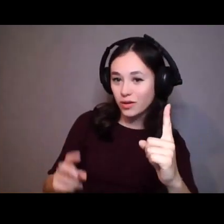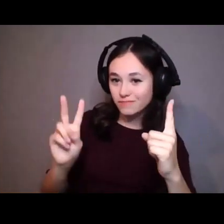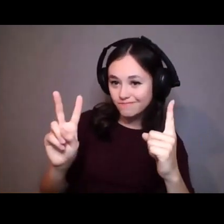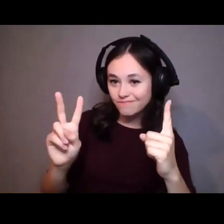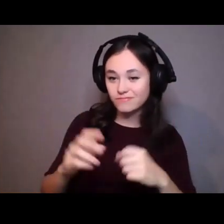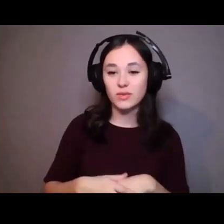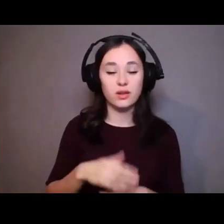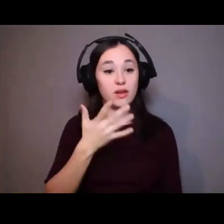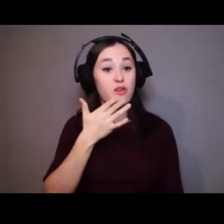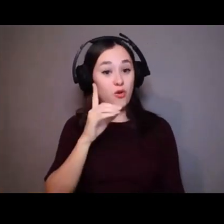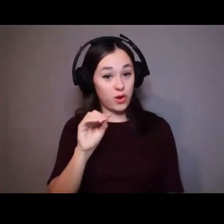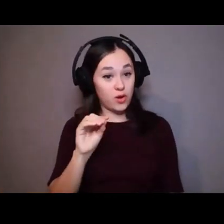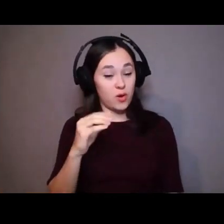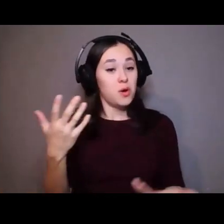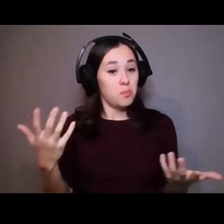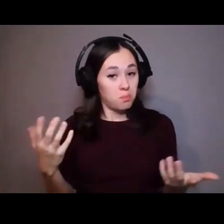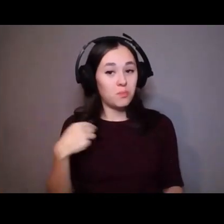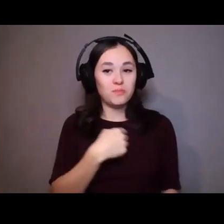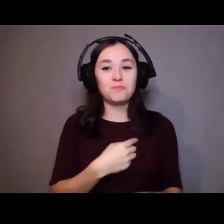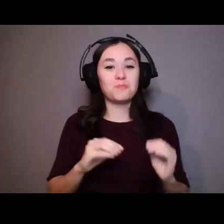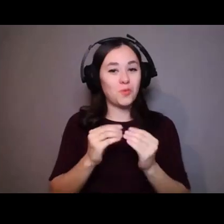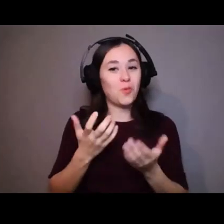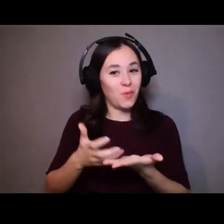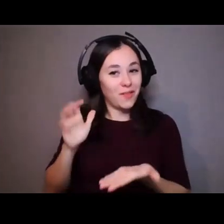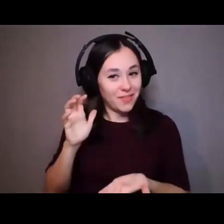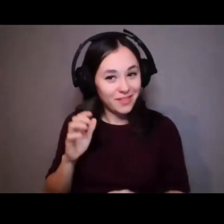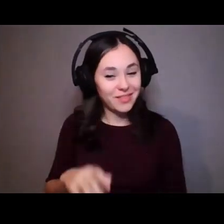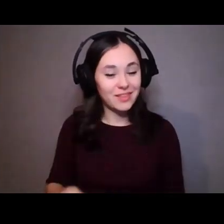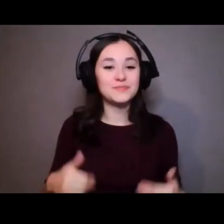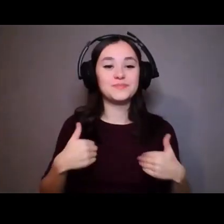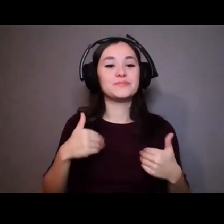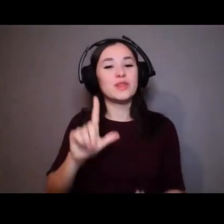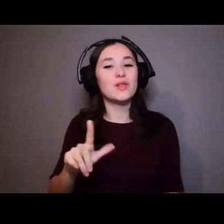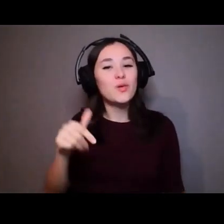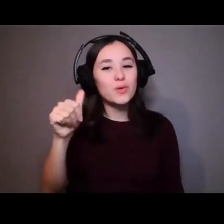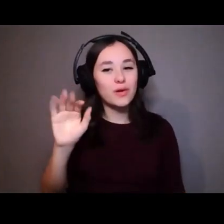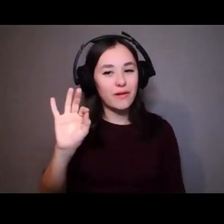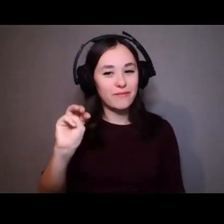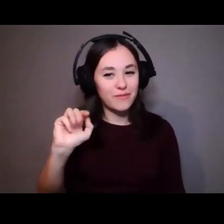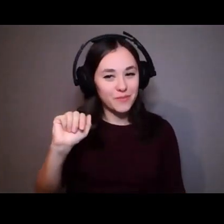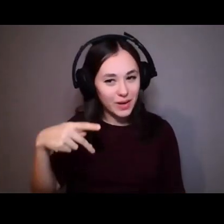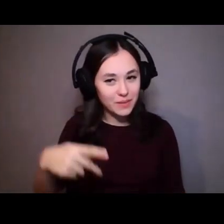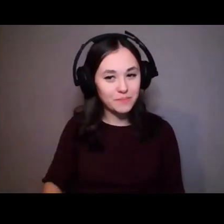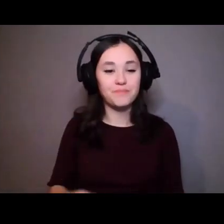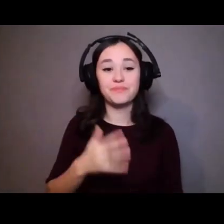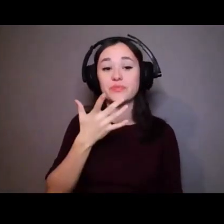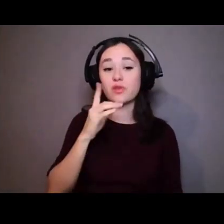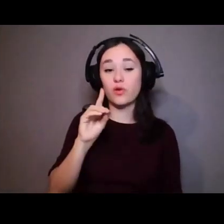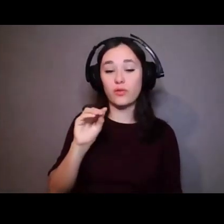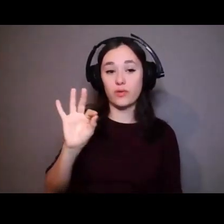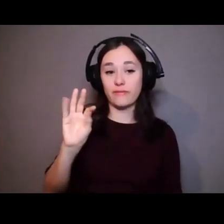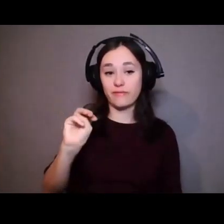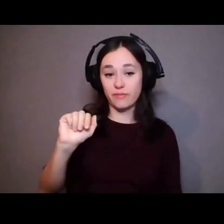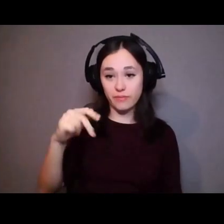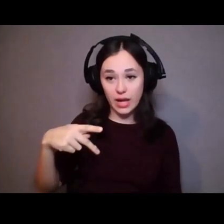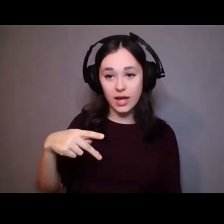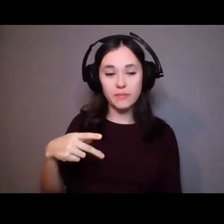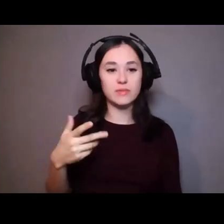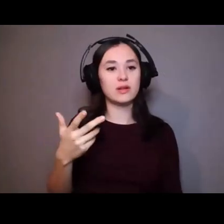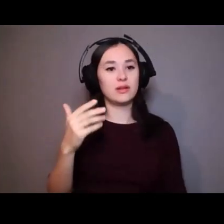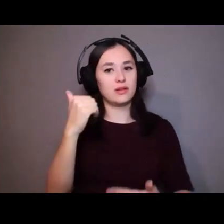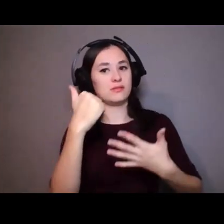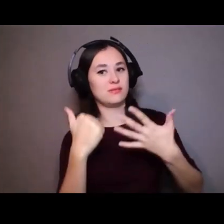is a wealthier state. Wealthier states have lower FMAPs, and Colorado's FMAP is among the lowest nationally at